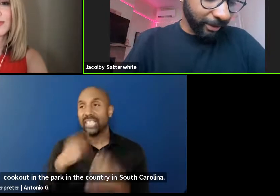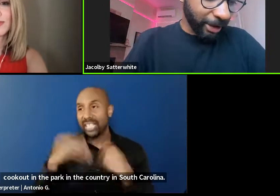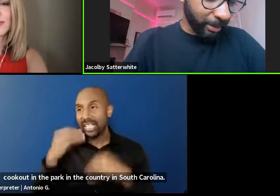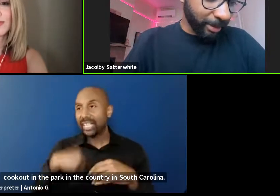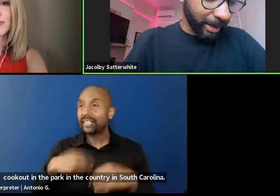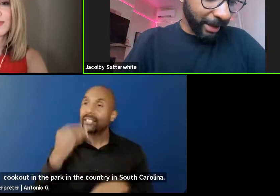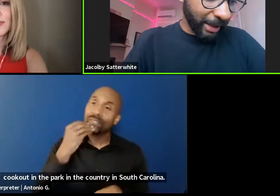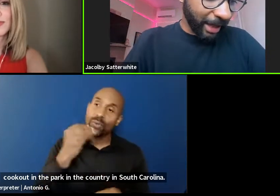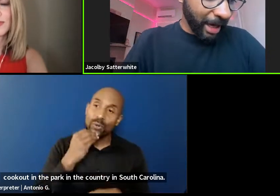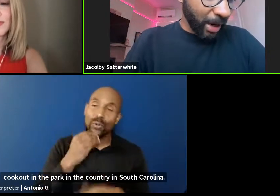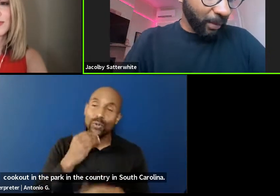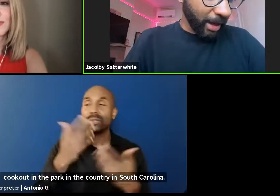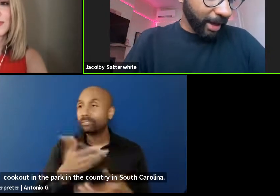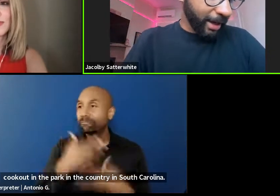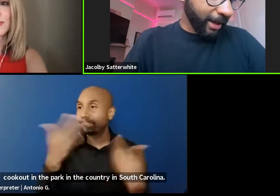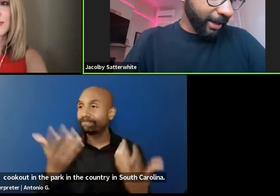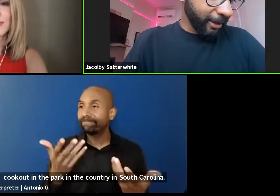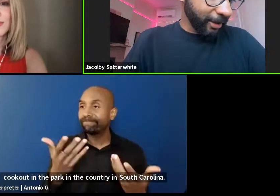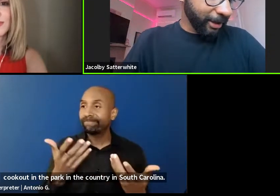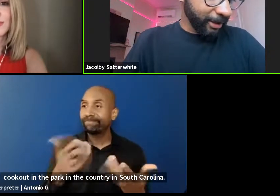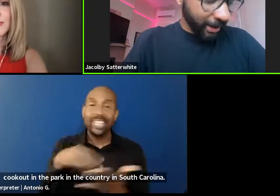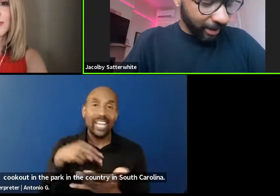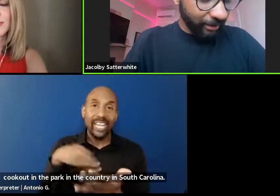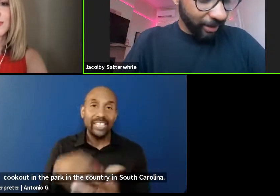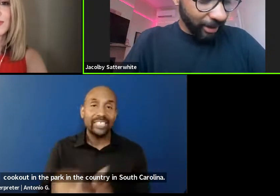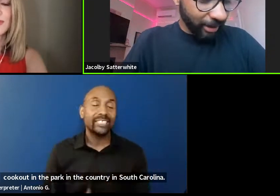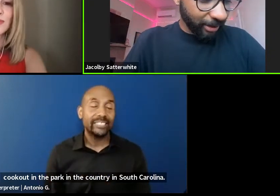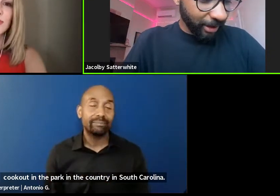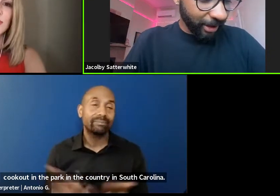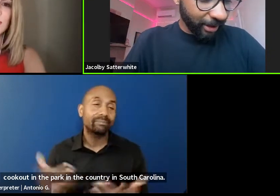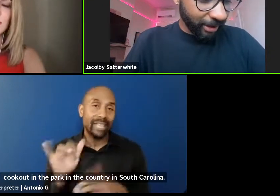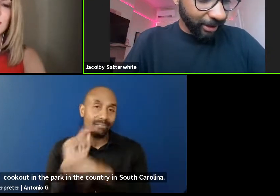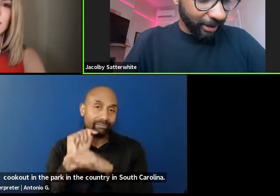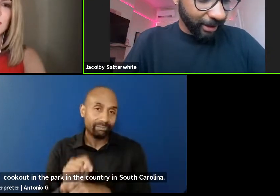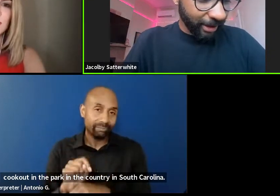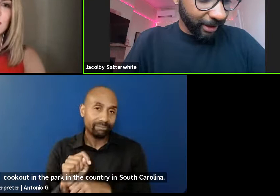know, a ritual. But like when I looked at the video,